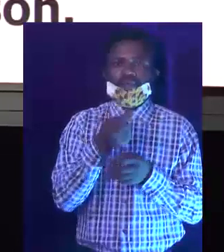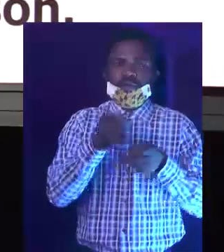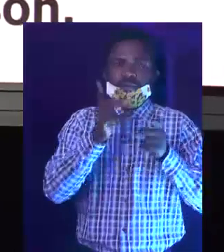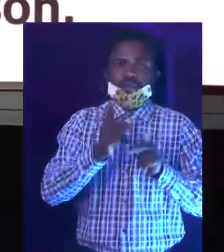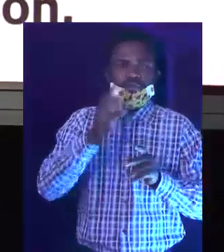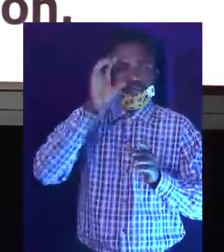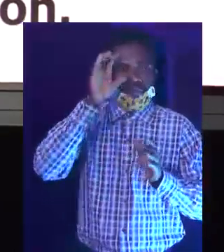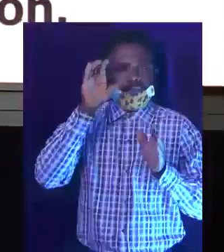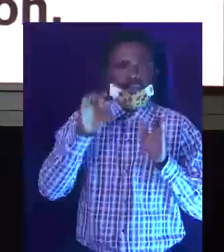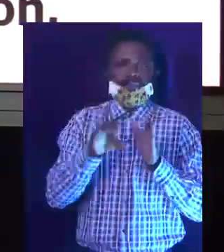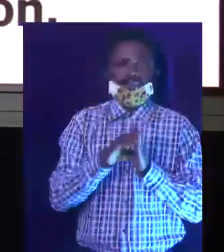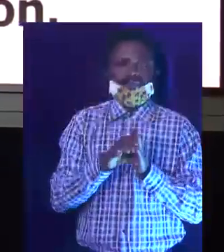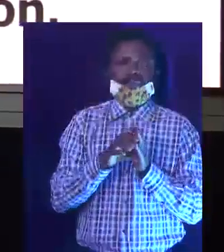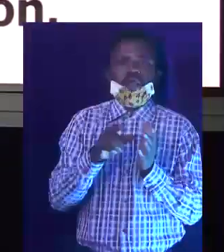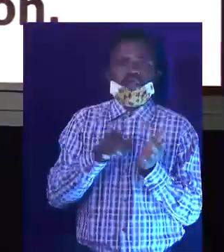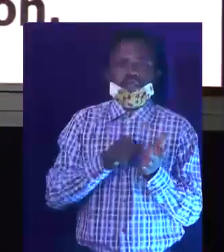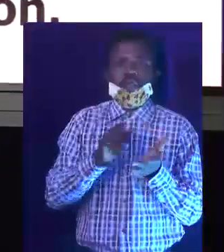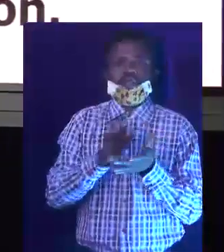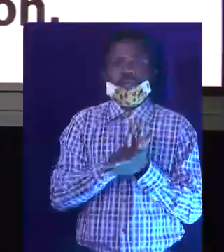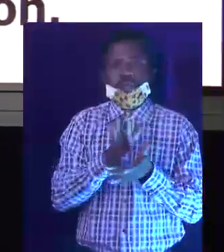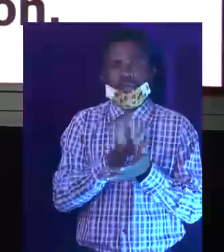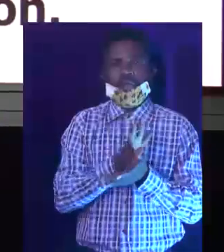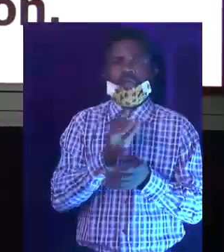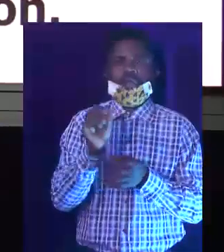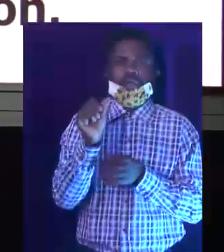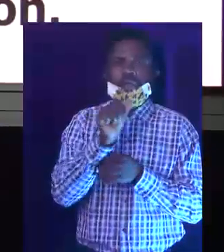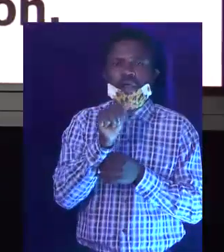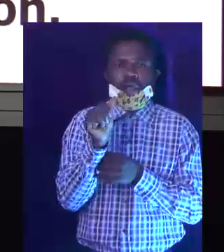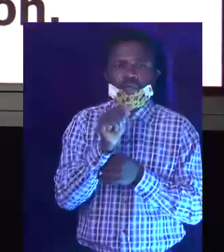letters, the person's pictures, newspaper